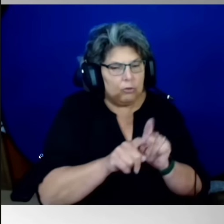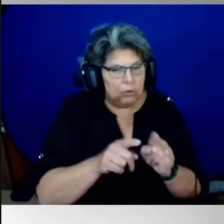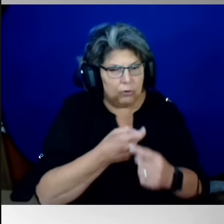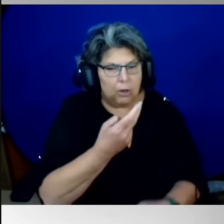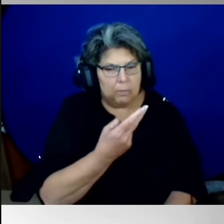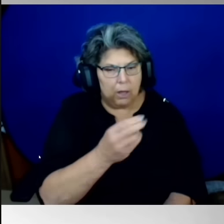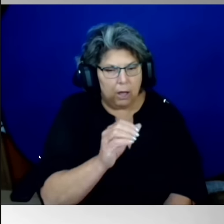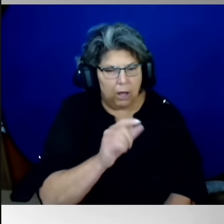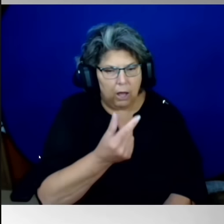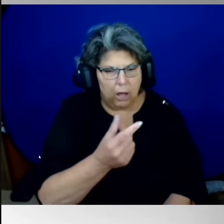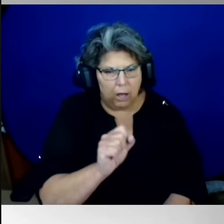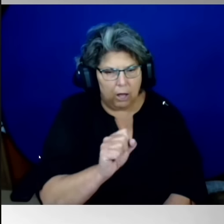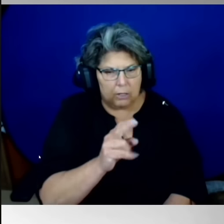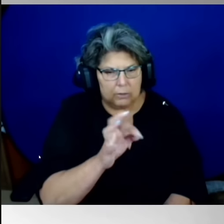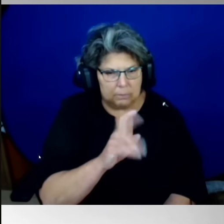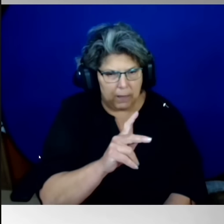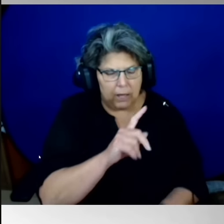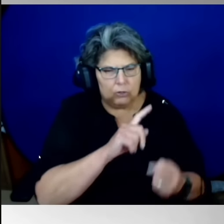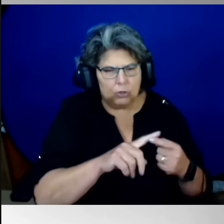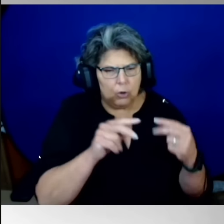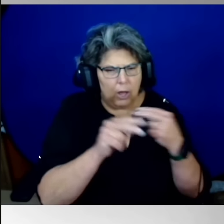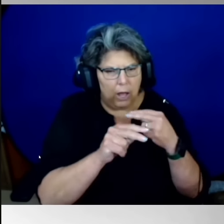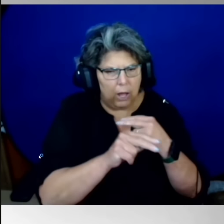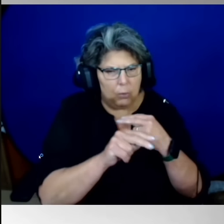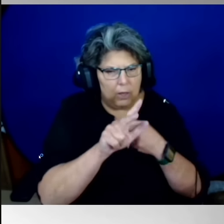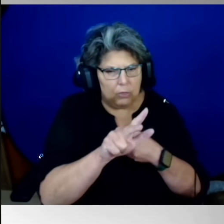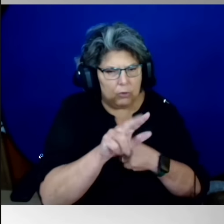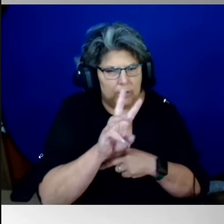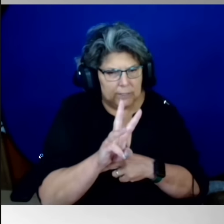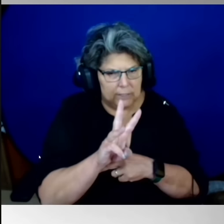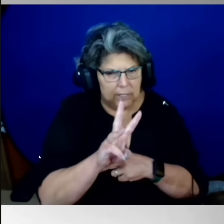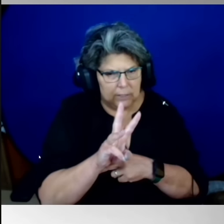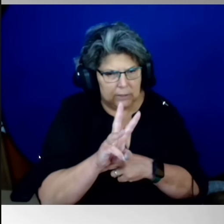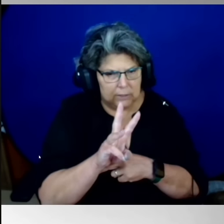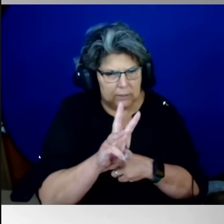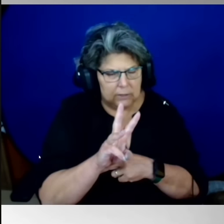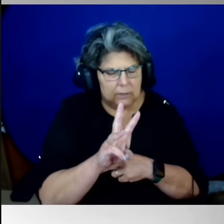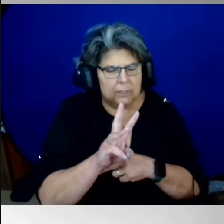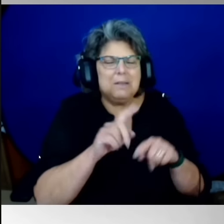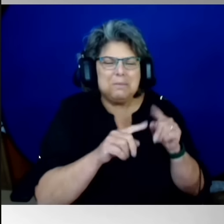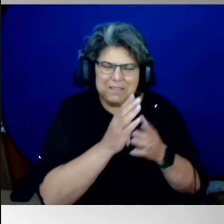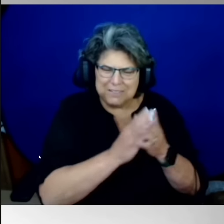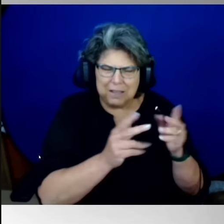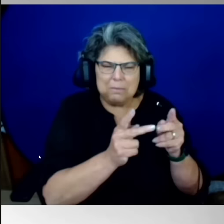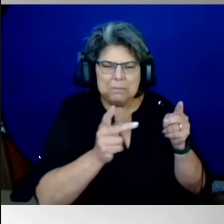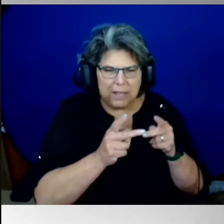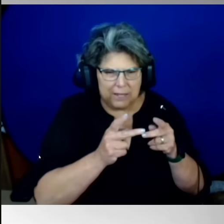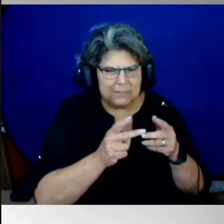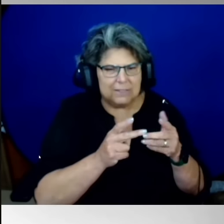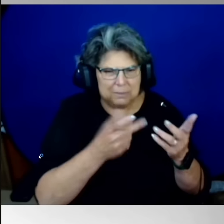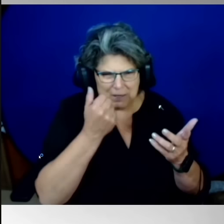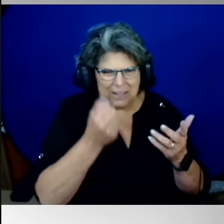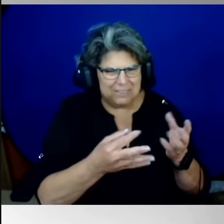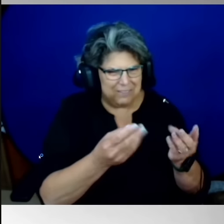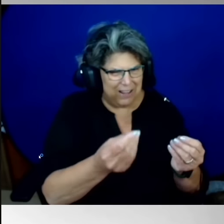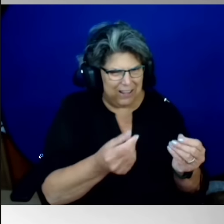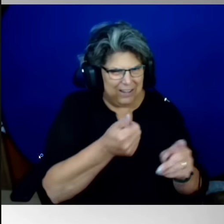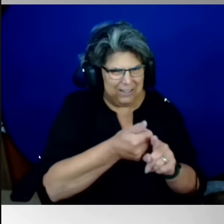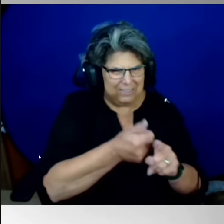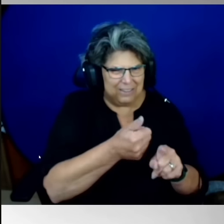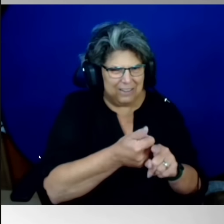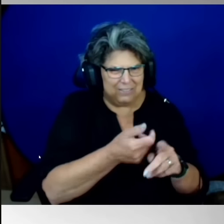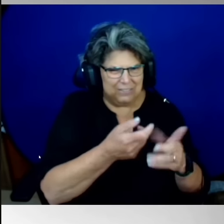to Highway 36, but there is some area, again, due to the topography, where we're trying to connect the